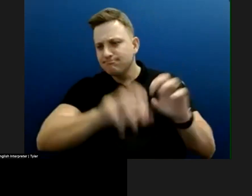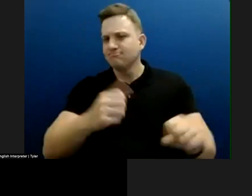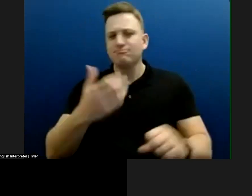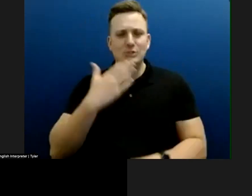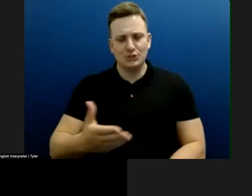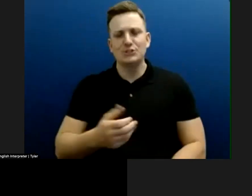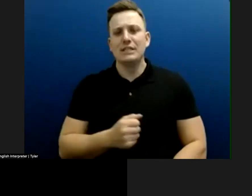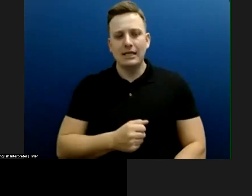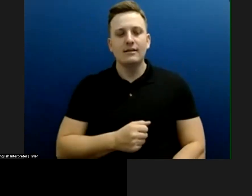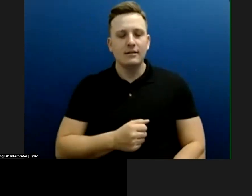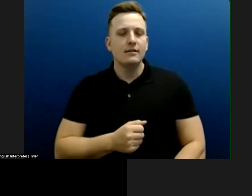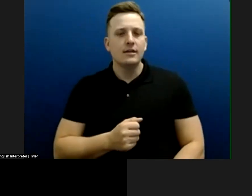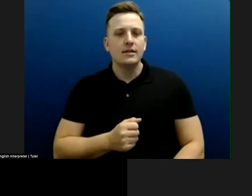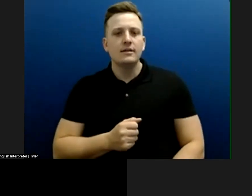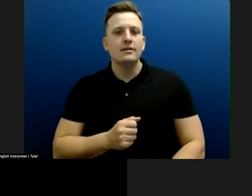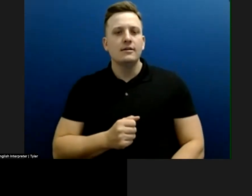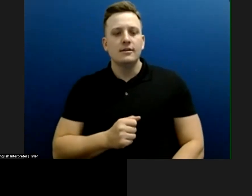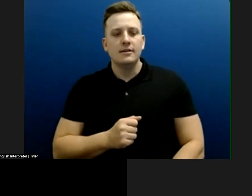There are